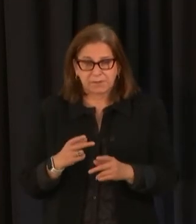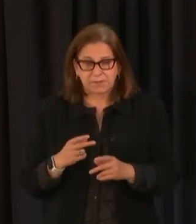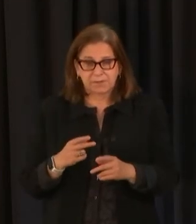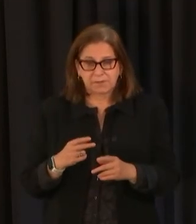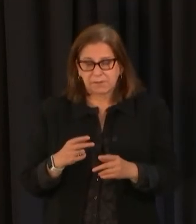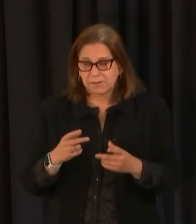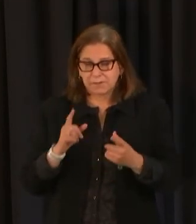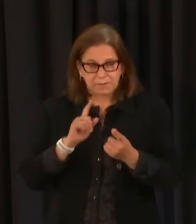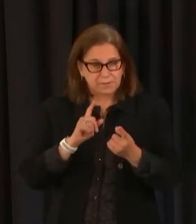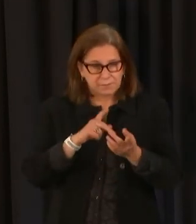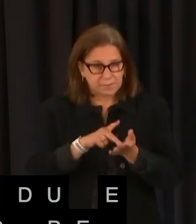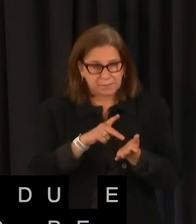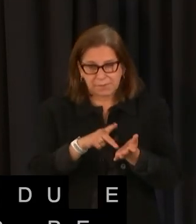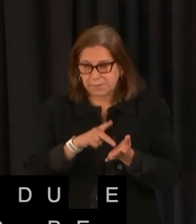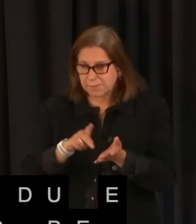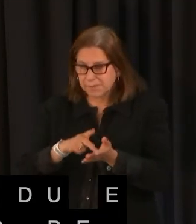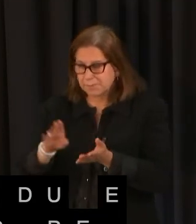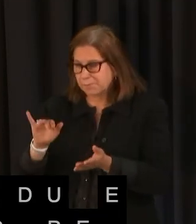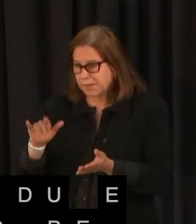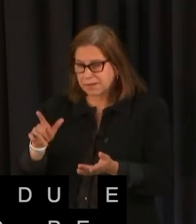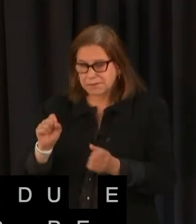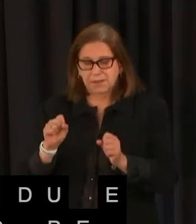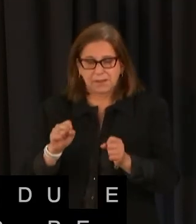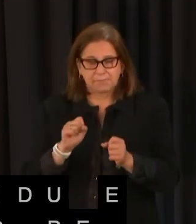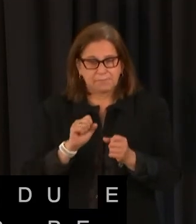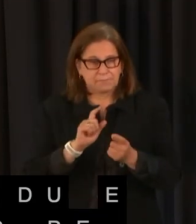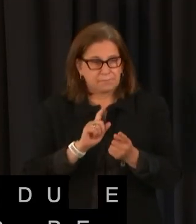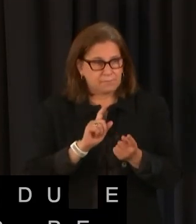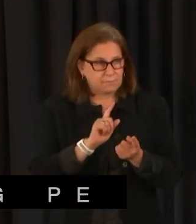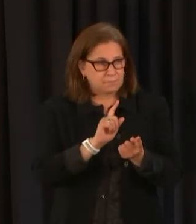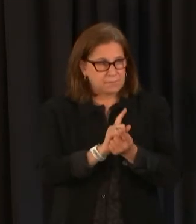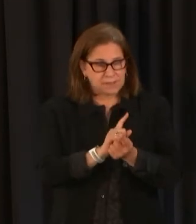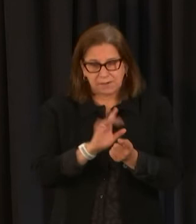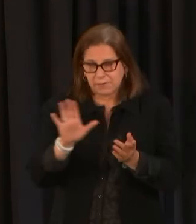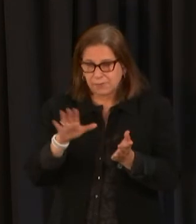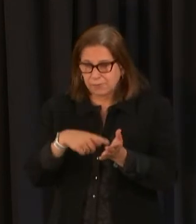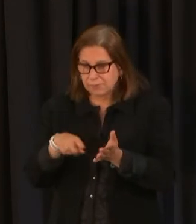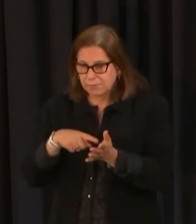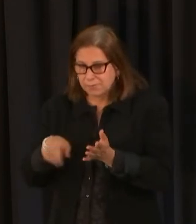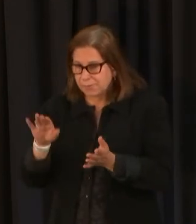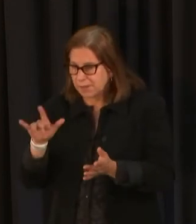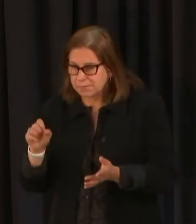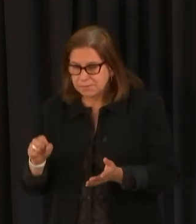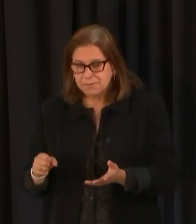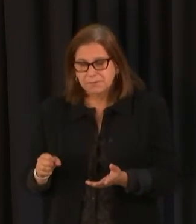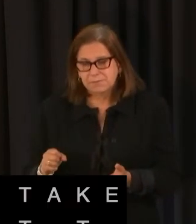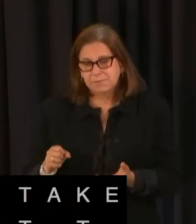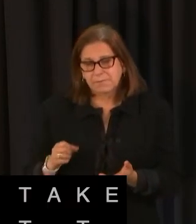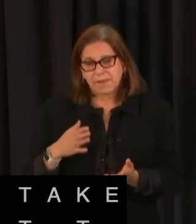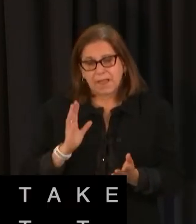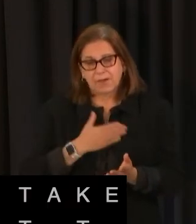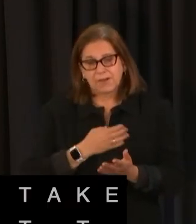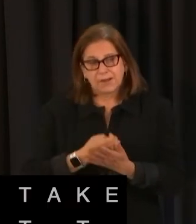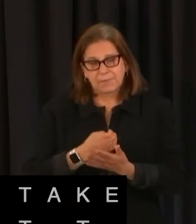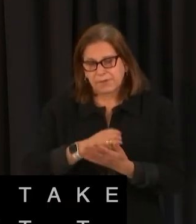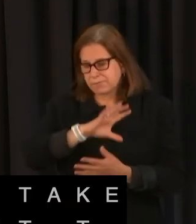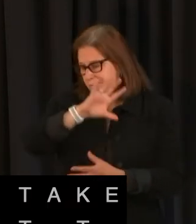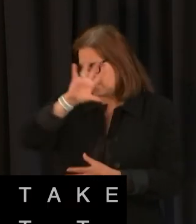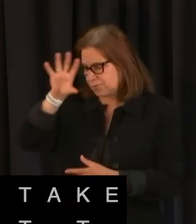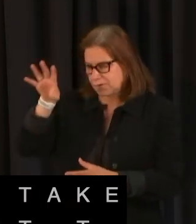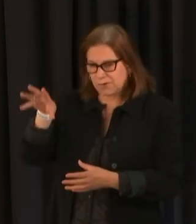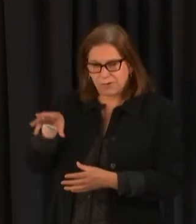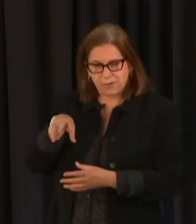meet, but take care of their families, and at the same time helping our economy. So all of